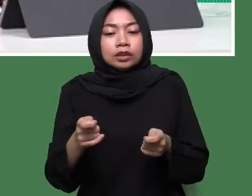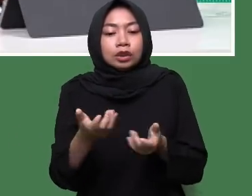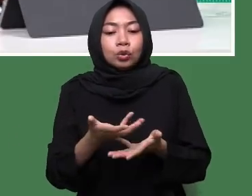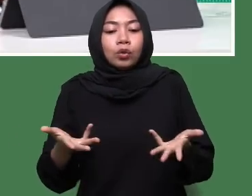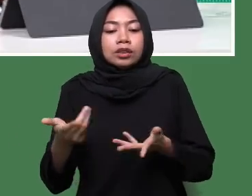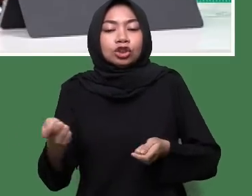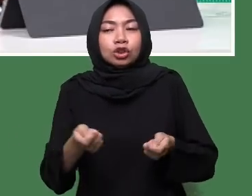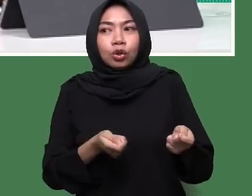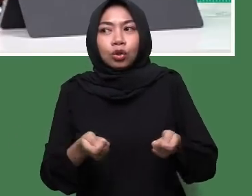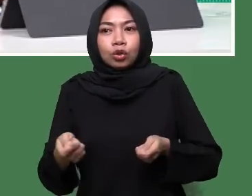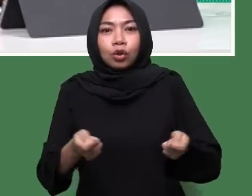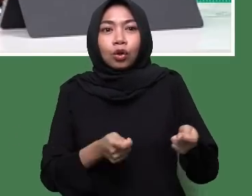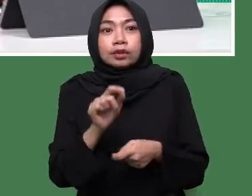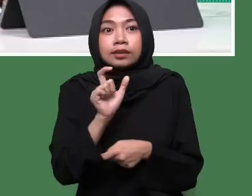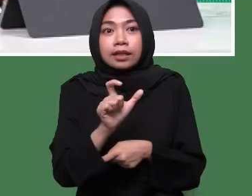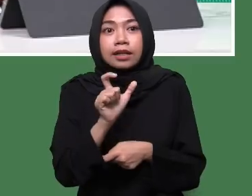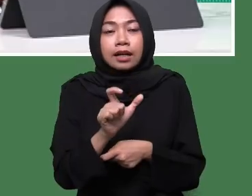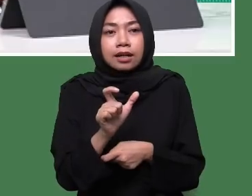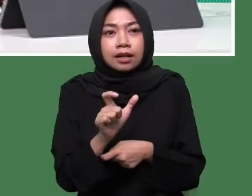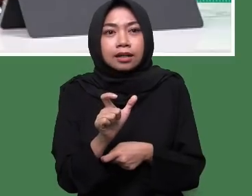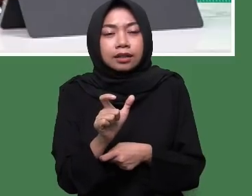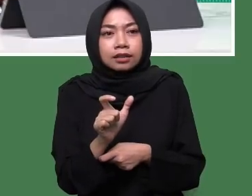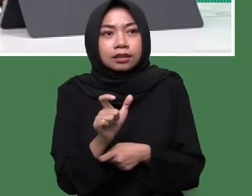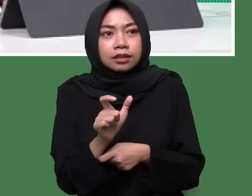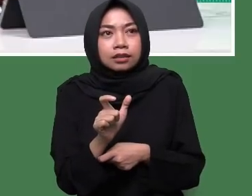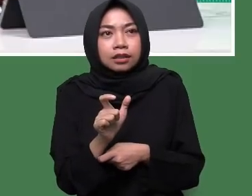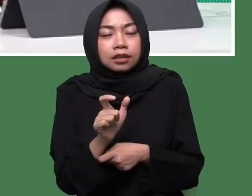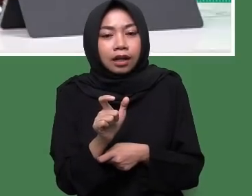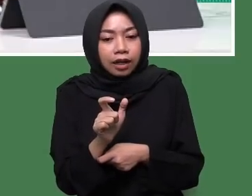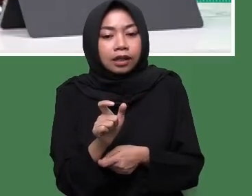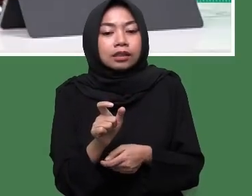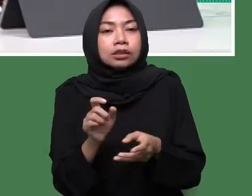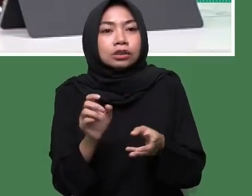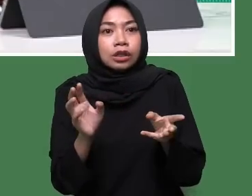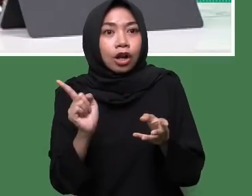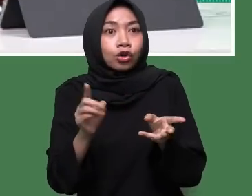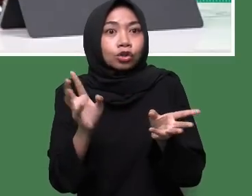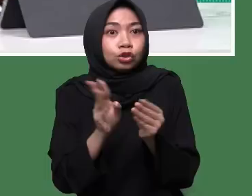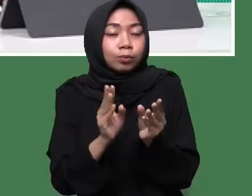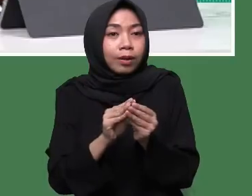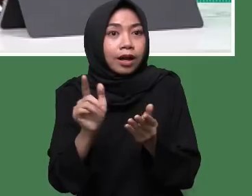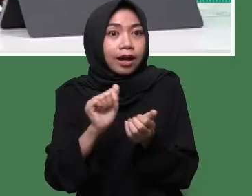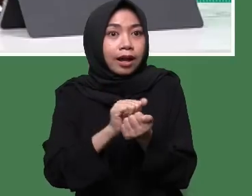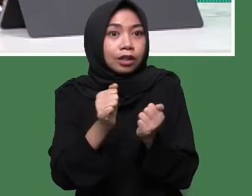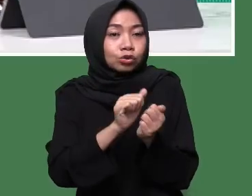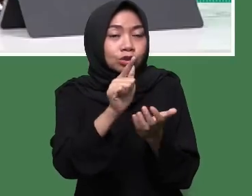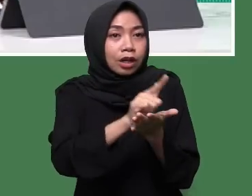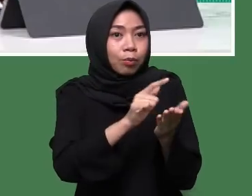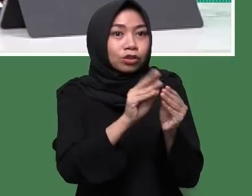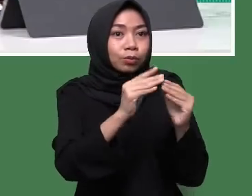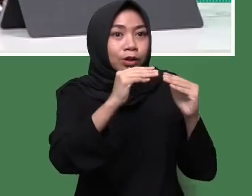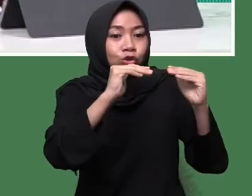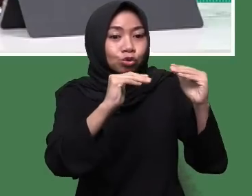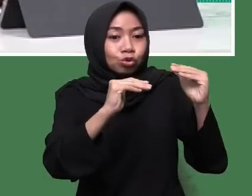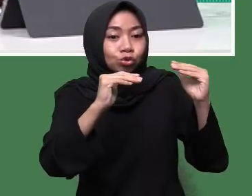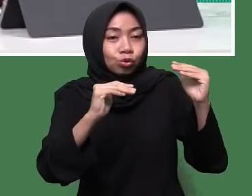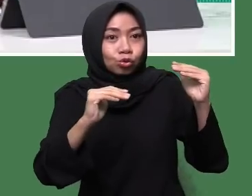that, by having that the number of the cases reported is reduced from time to time in terms of the positive